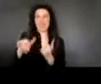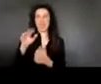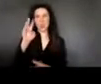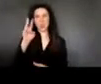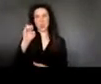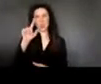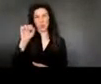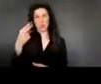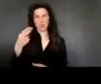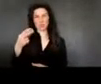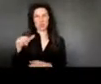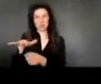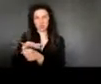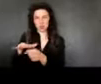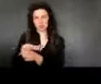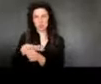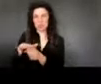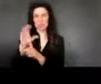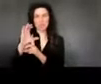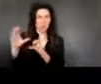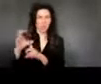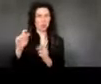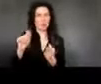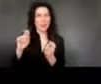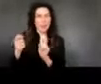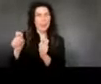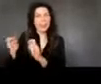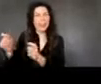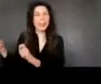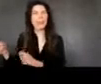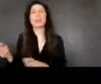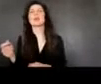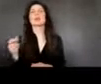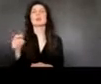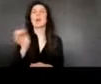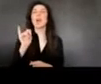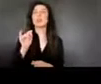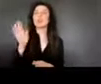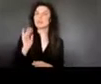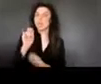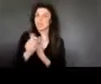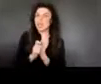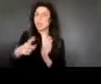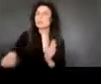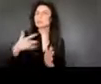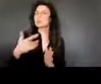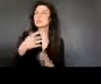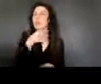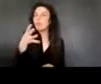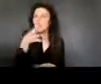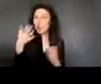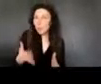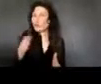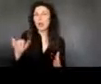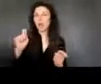sweeping industrialization, replacing kind of small scale farming in these areas. Out of this emerged like this kind